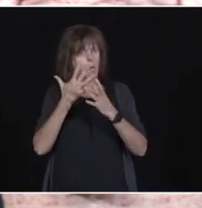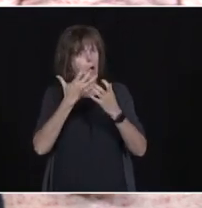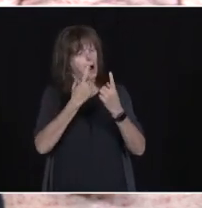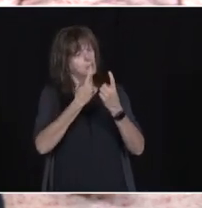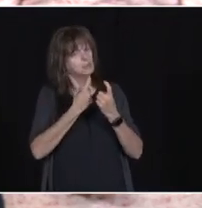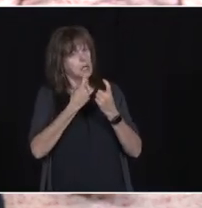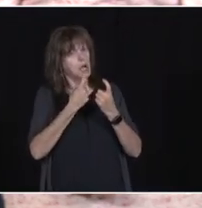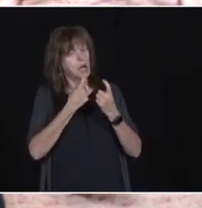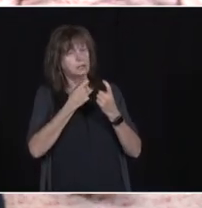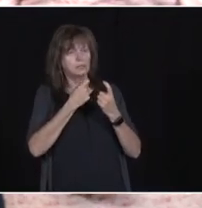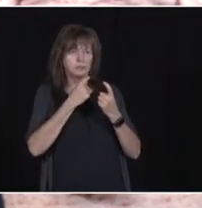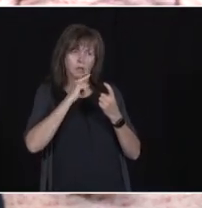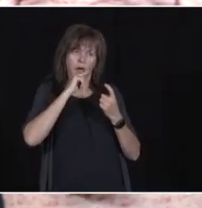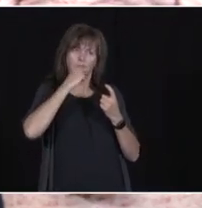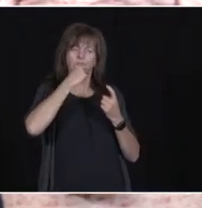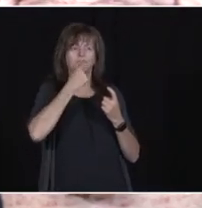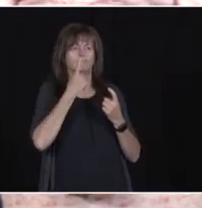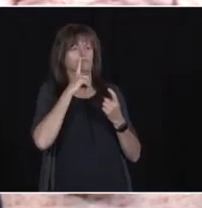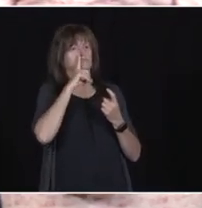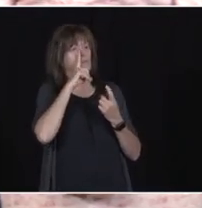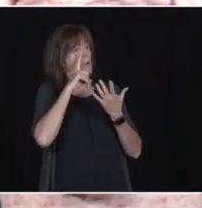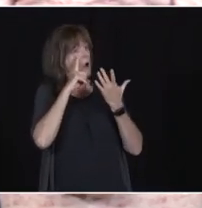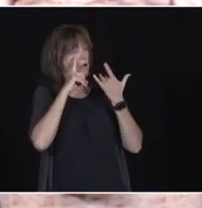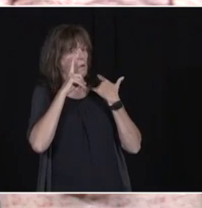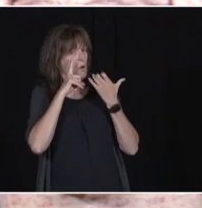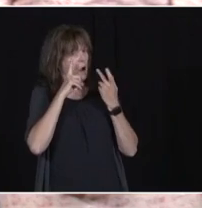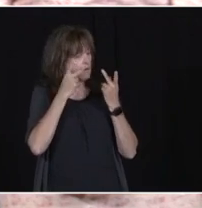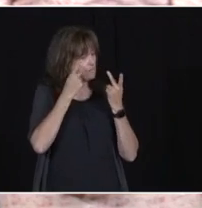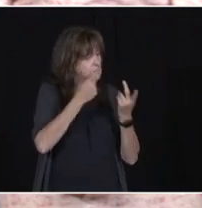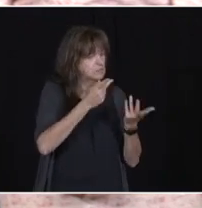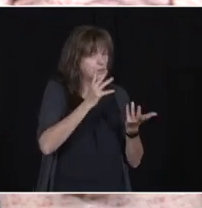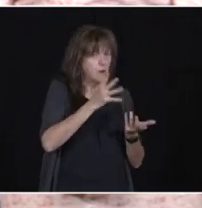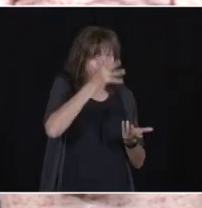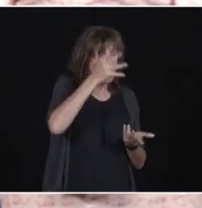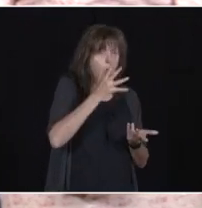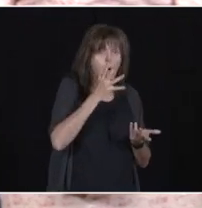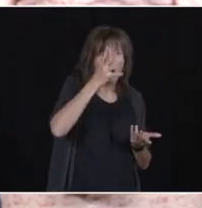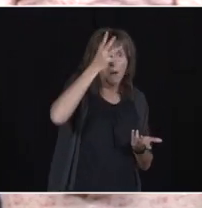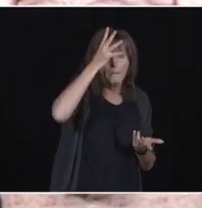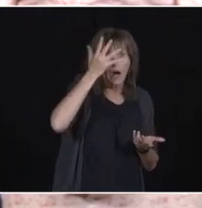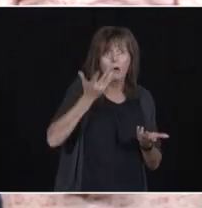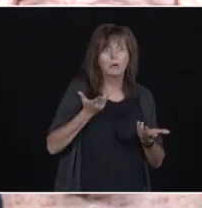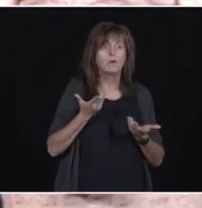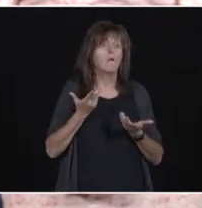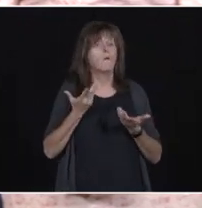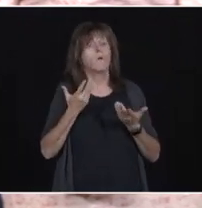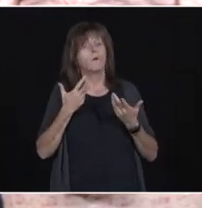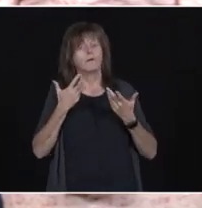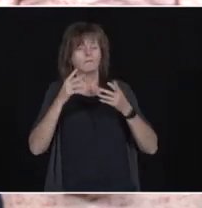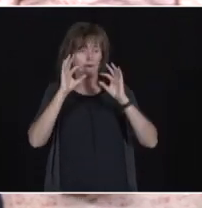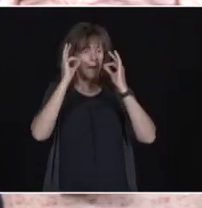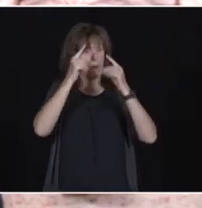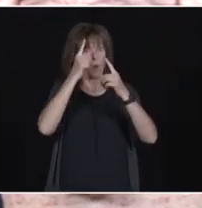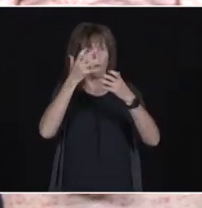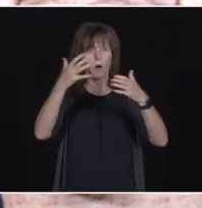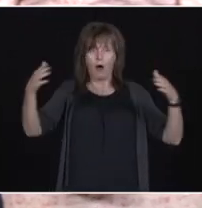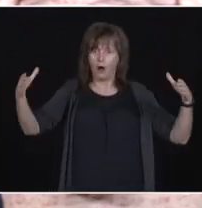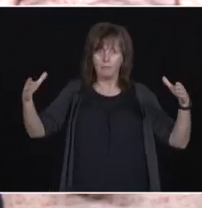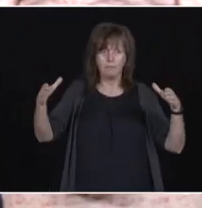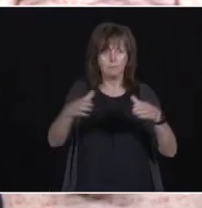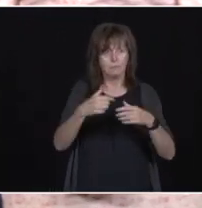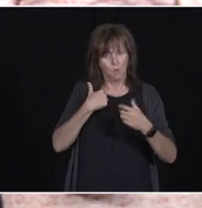barbecues or cottage weekends, sometimes without physical distancing or masks. What's your take on this approach, and do you